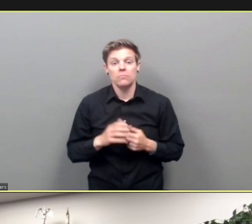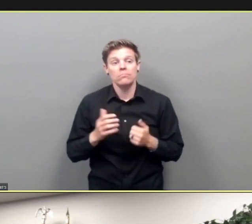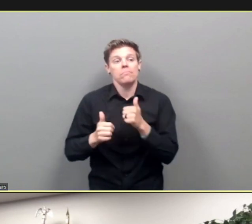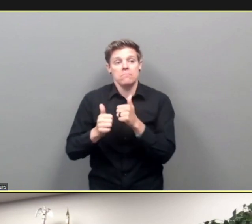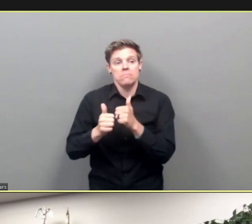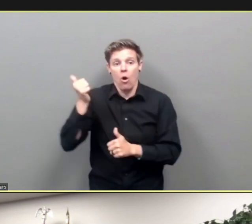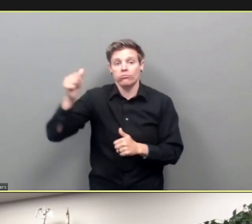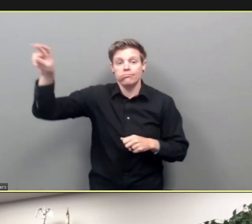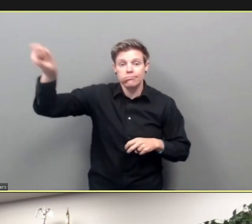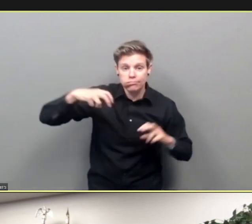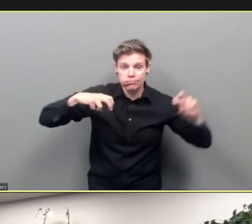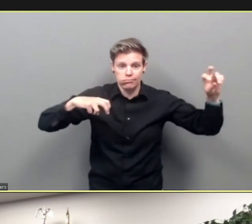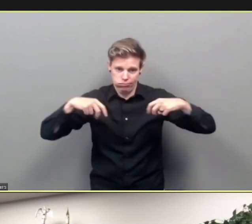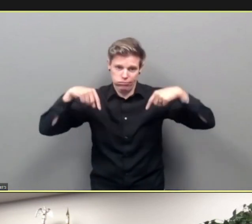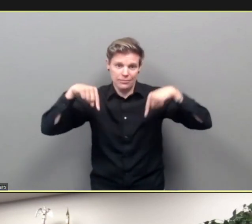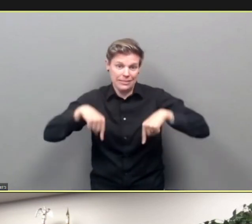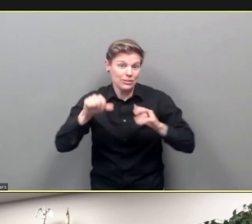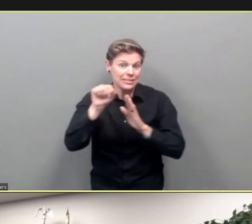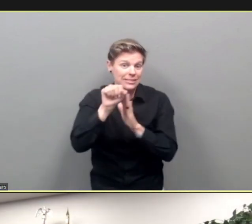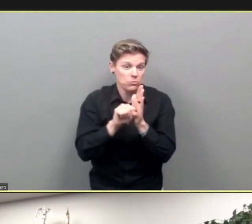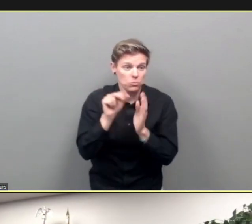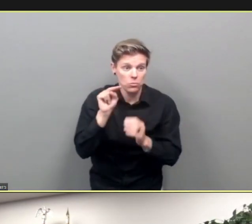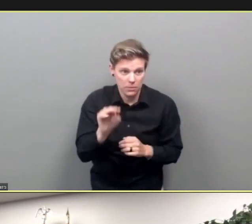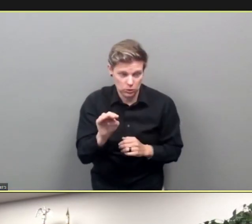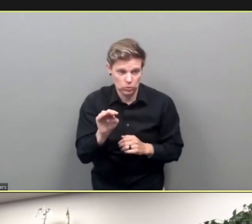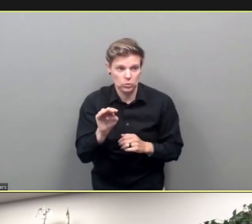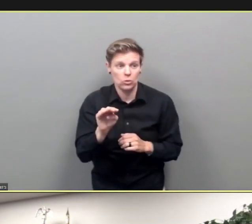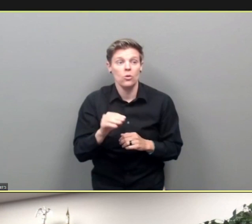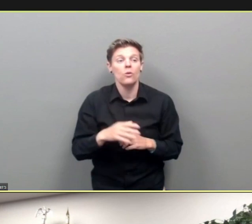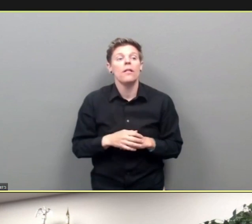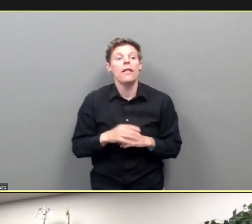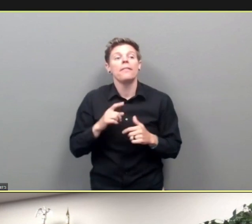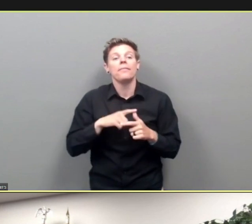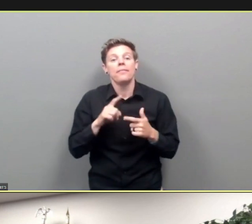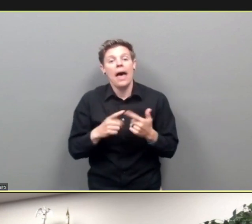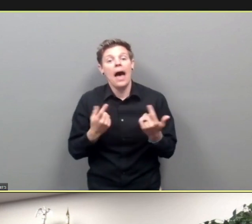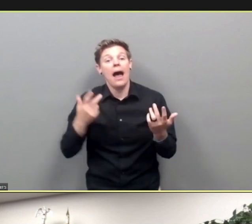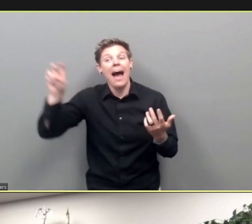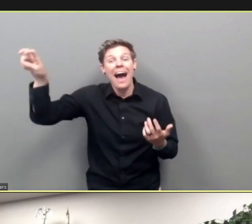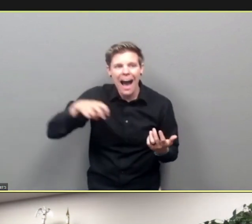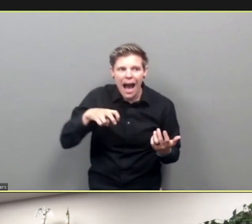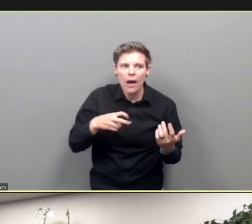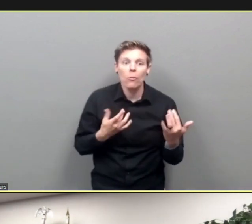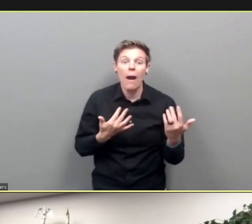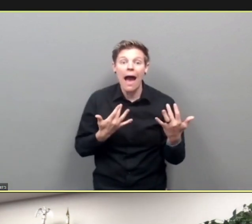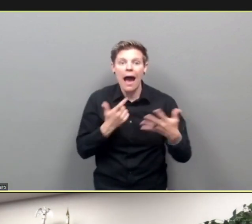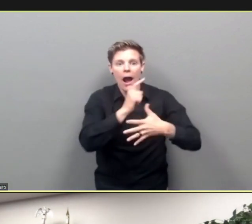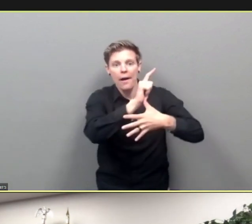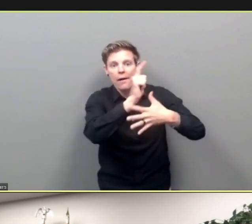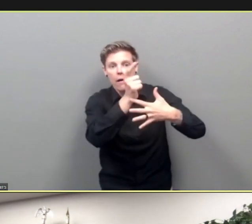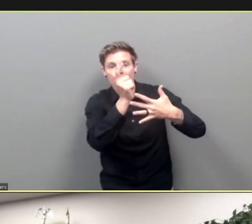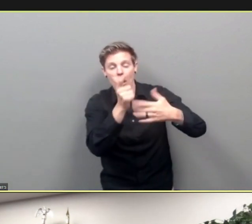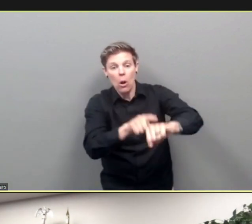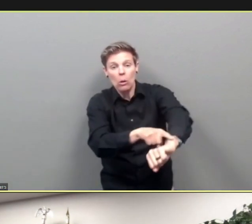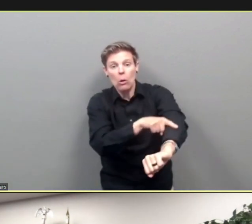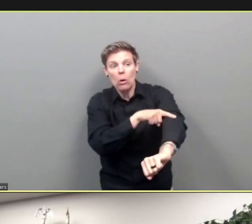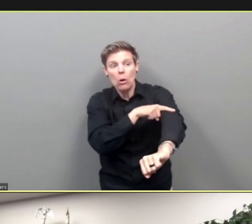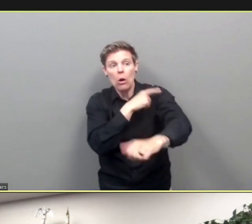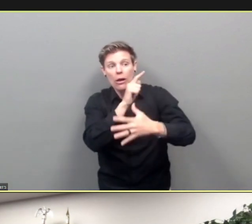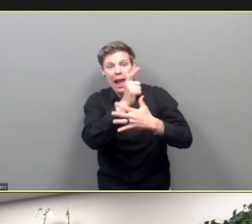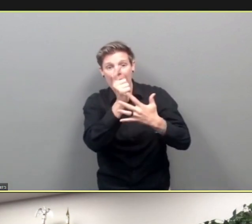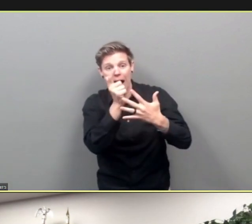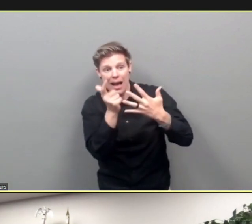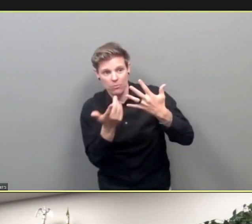been longer than normal because of this additional volume. But then on the other hand, our hub